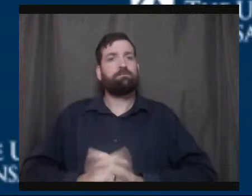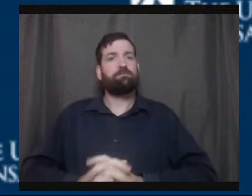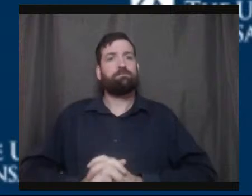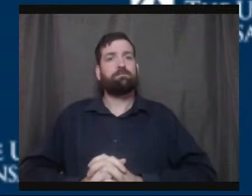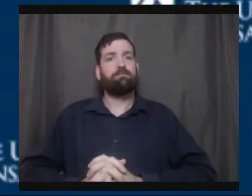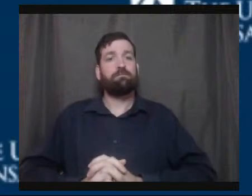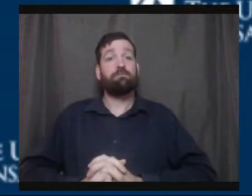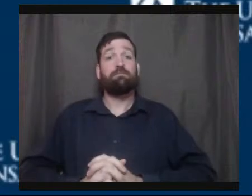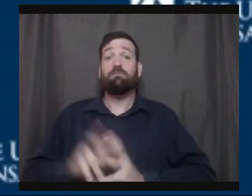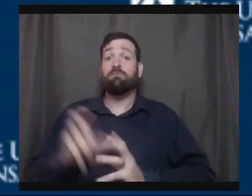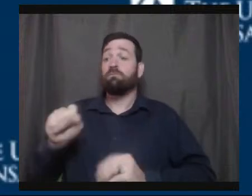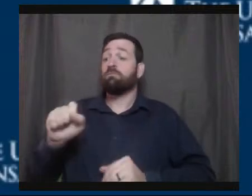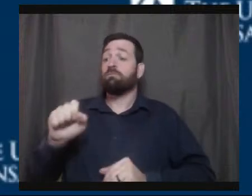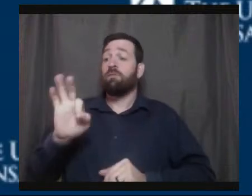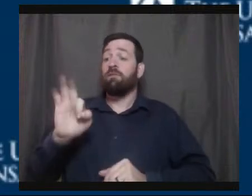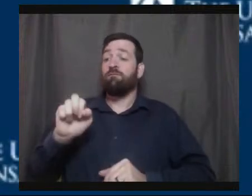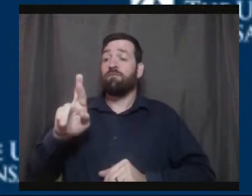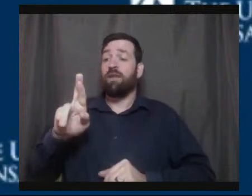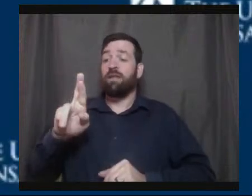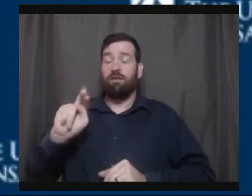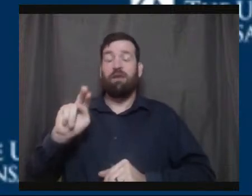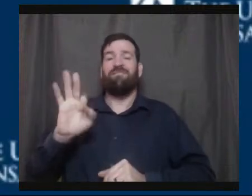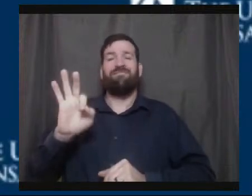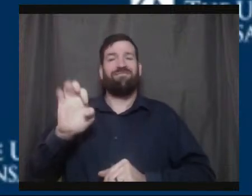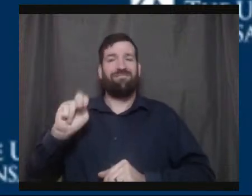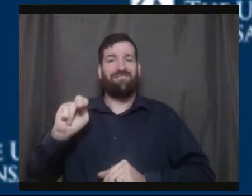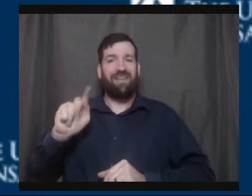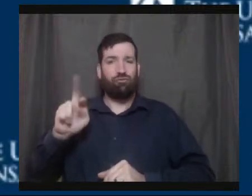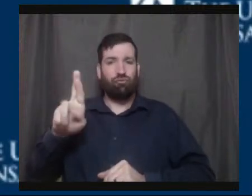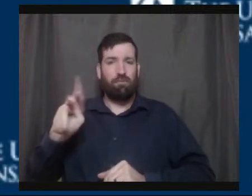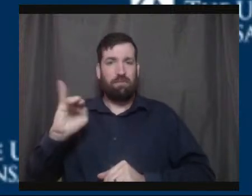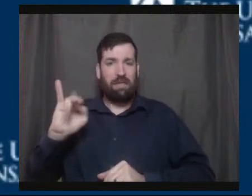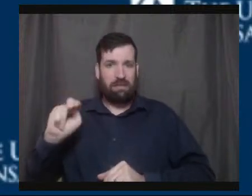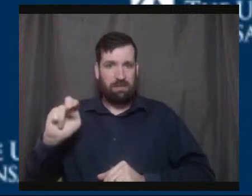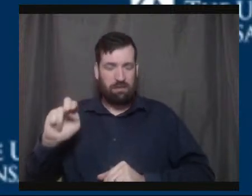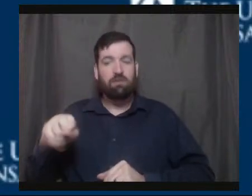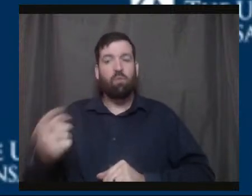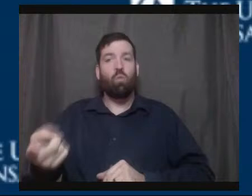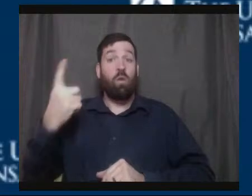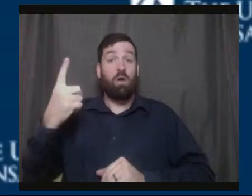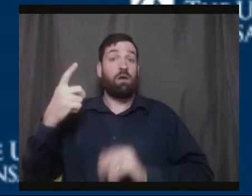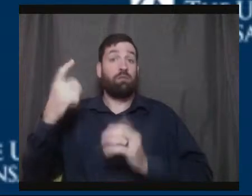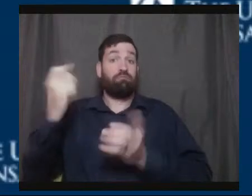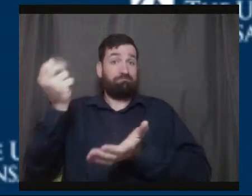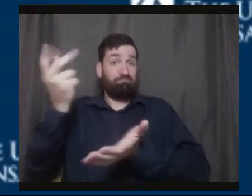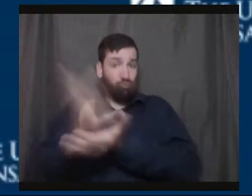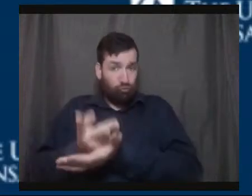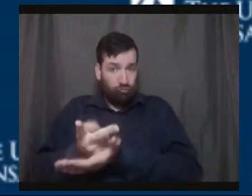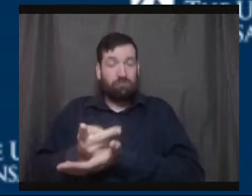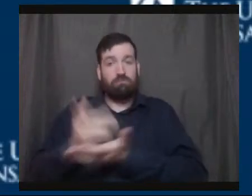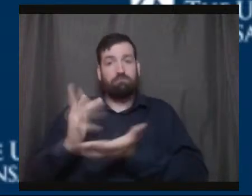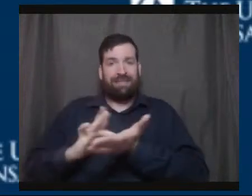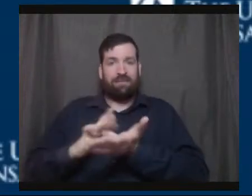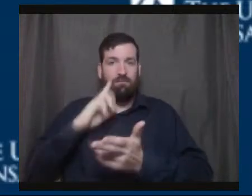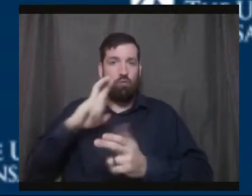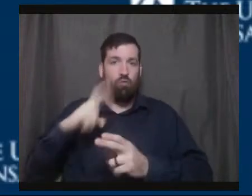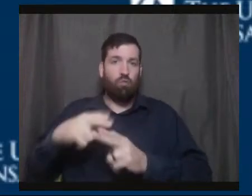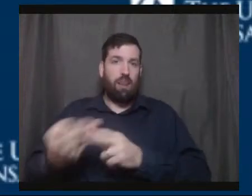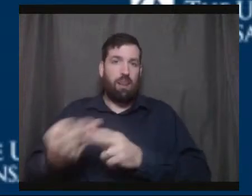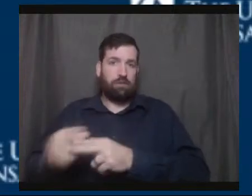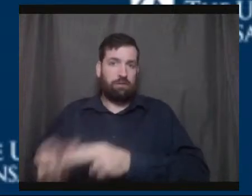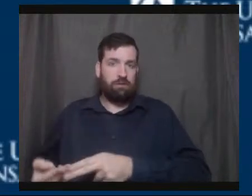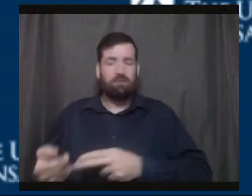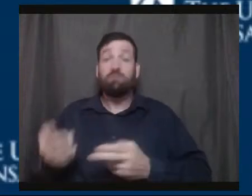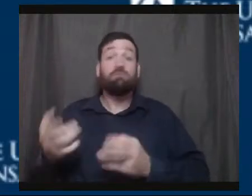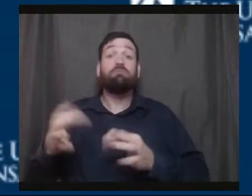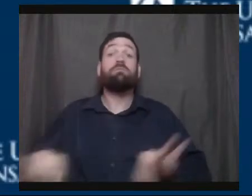Yes, so phentermine is one of the approved weight loss medications. And I think the key here is the approach to weight